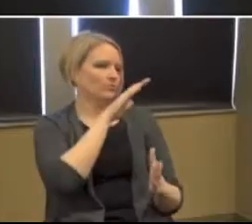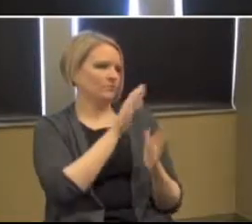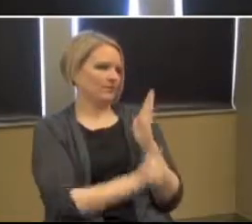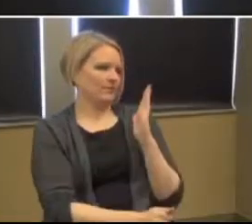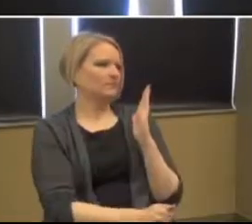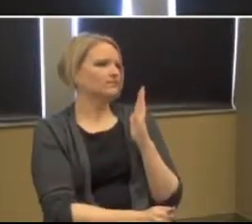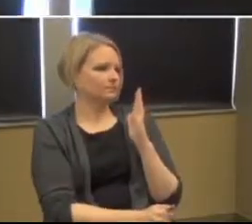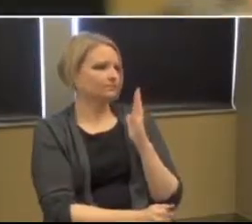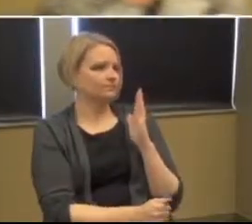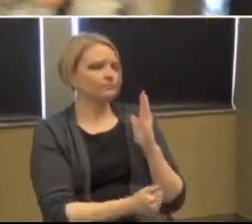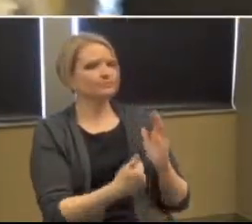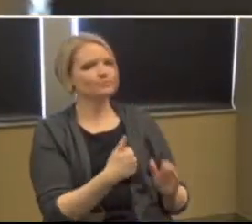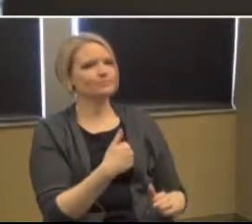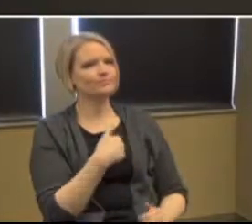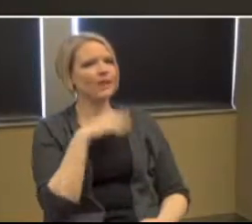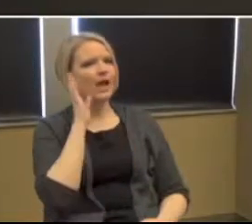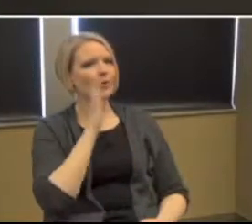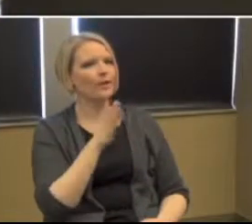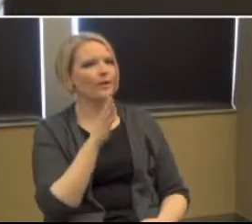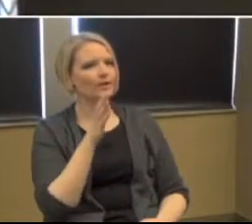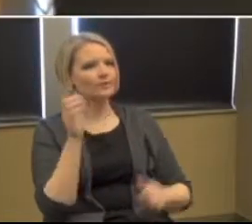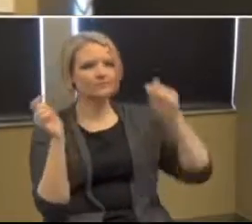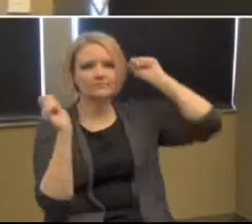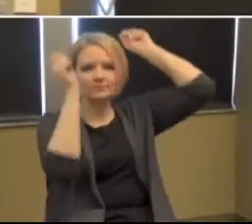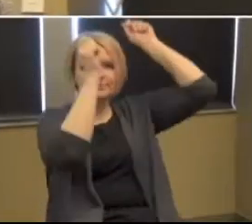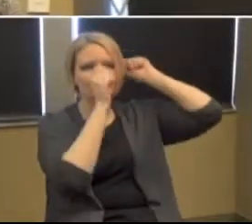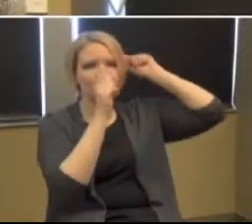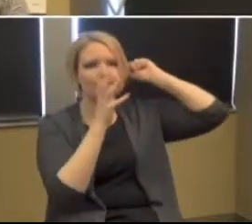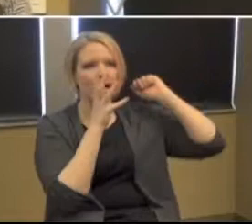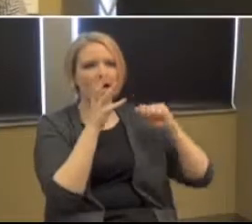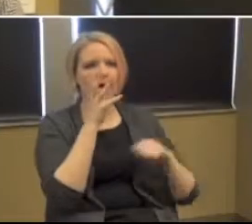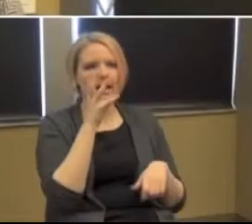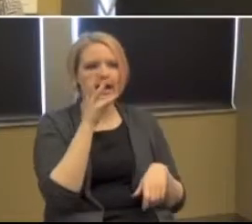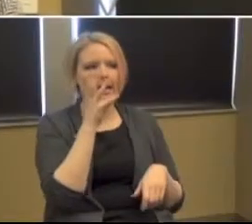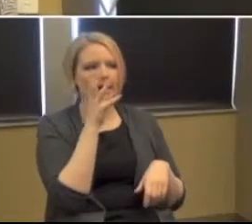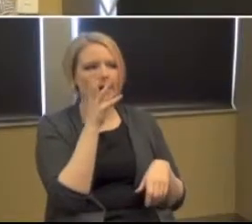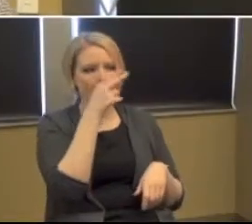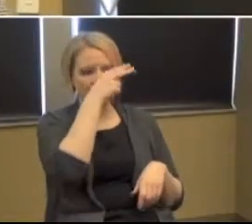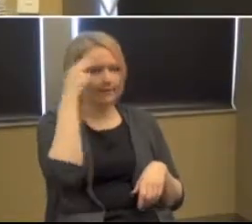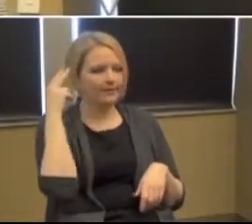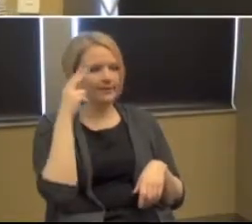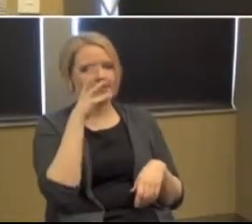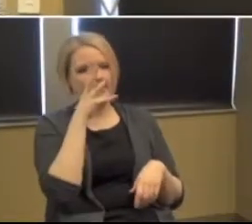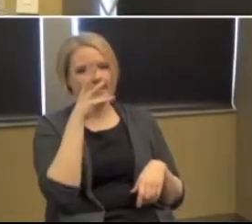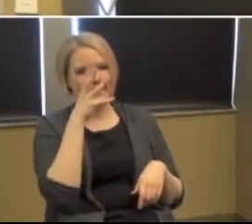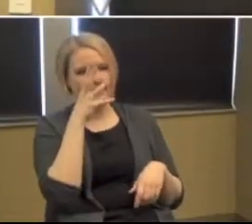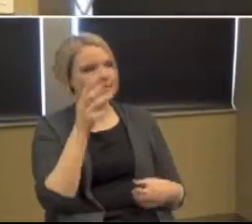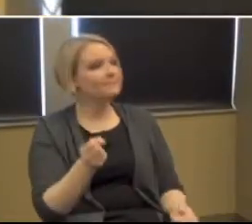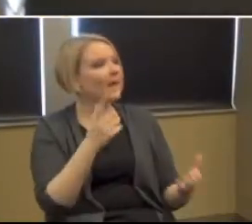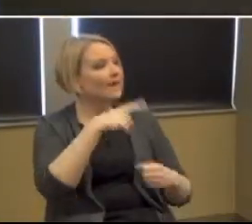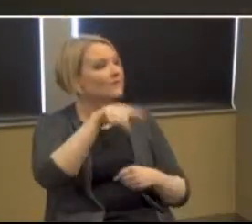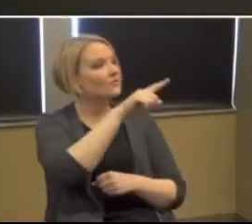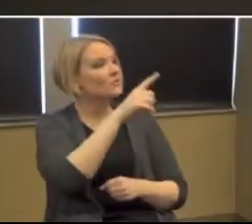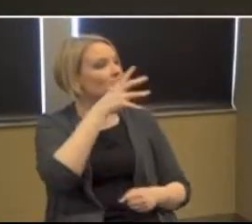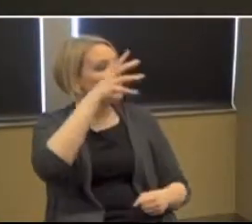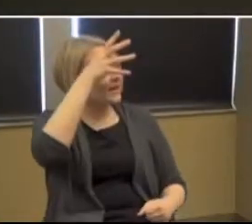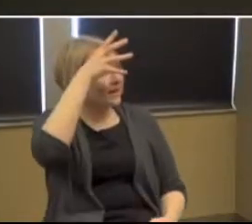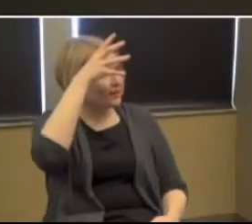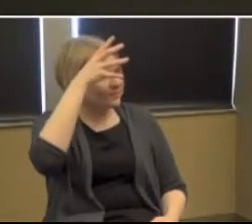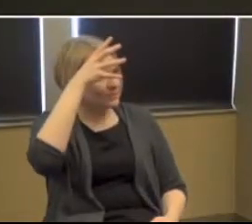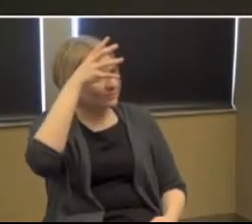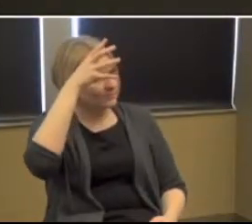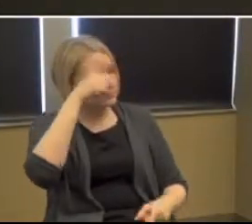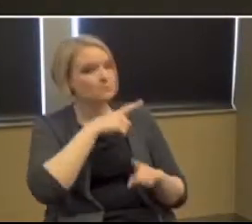get on a mom soapbox. And most of you are maybe parents in here. But if